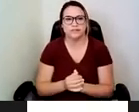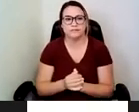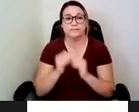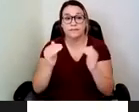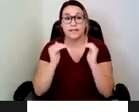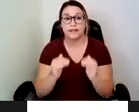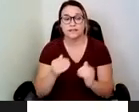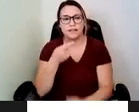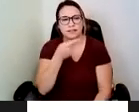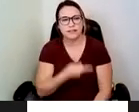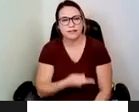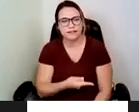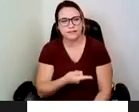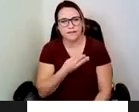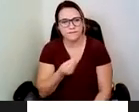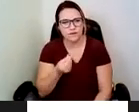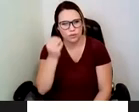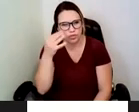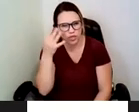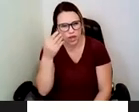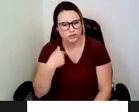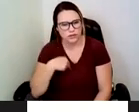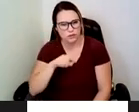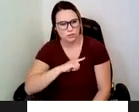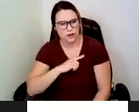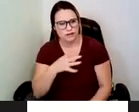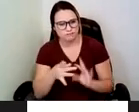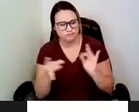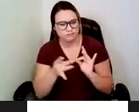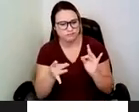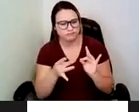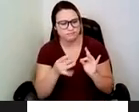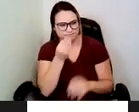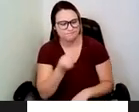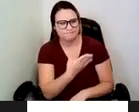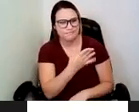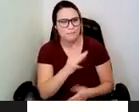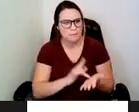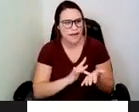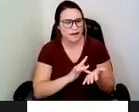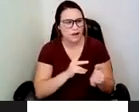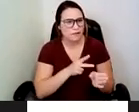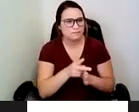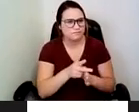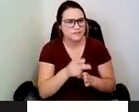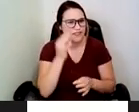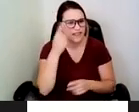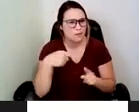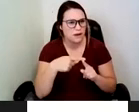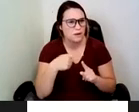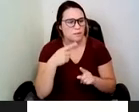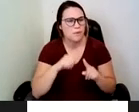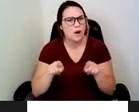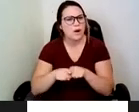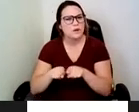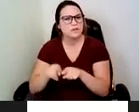These are thoughts, at least we tell physicians and medical people to think about, but I think we all know patients like this and family members. When